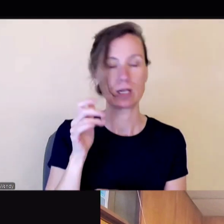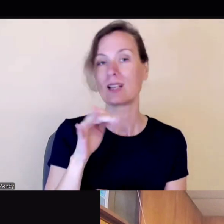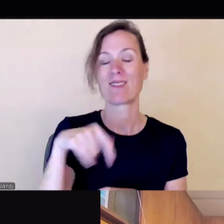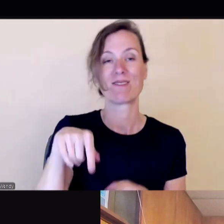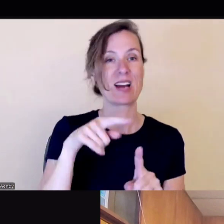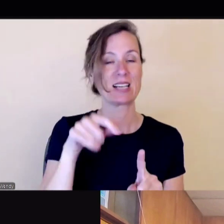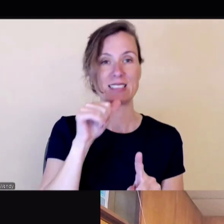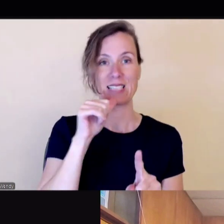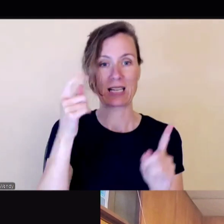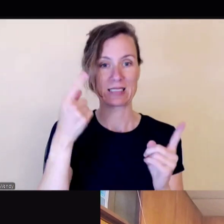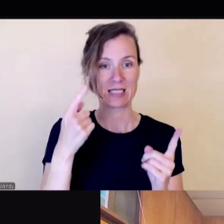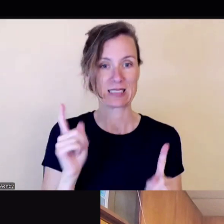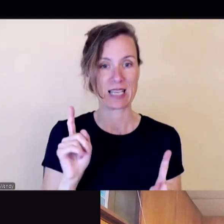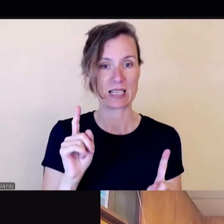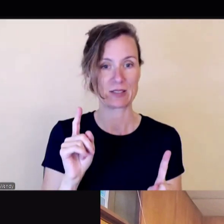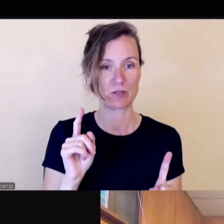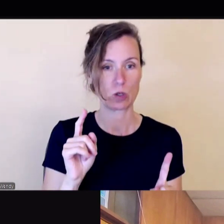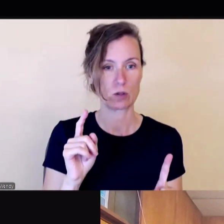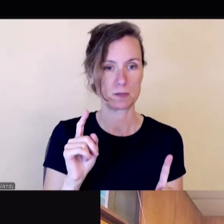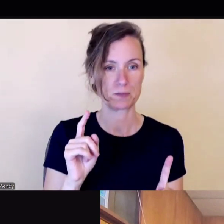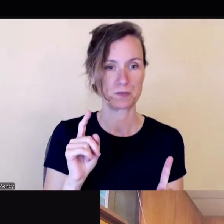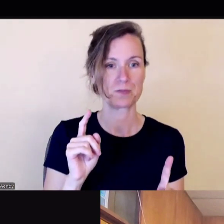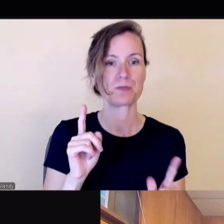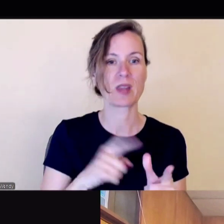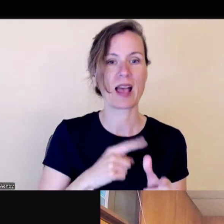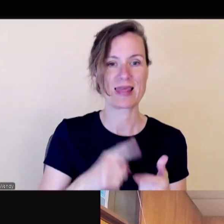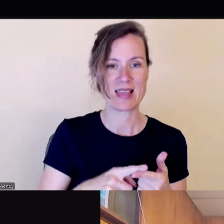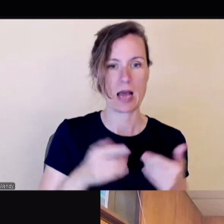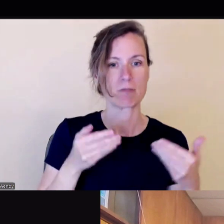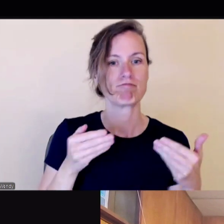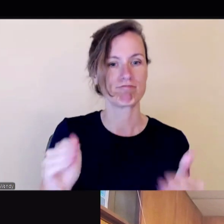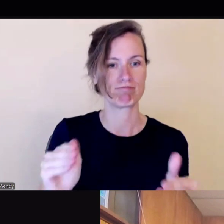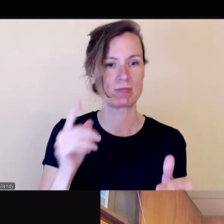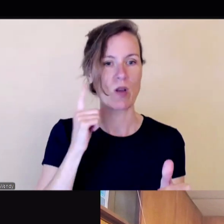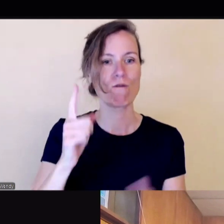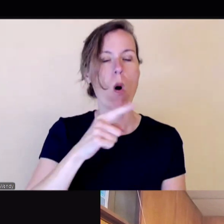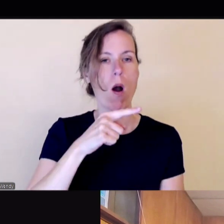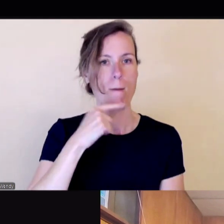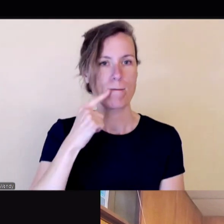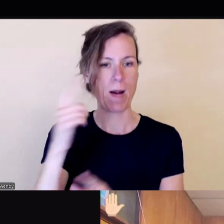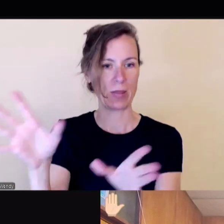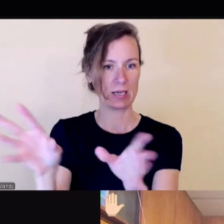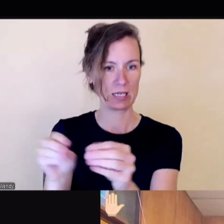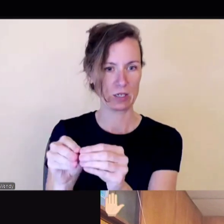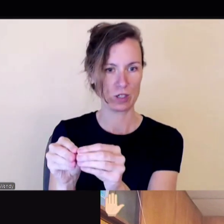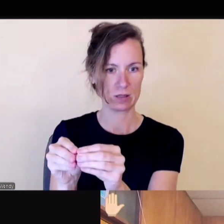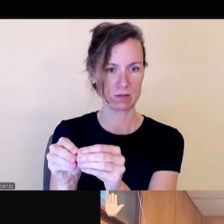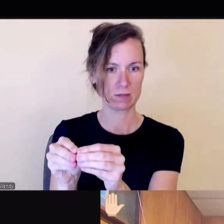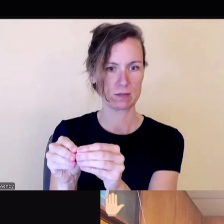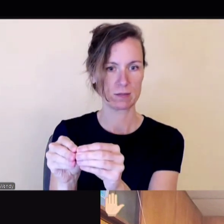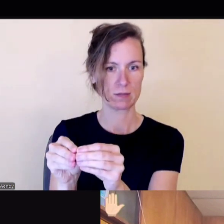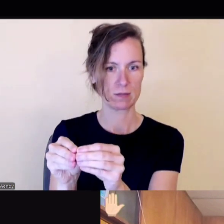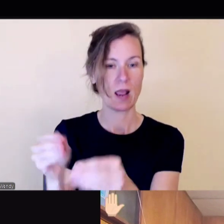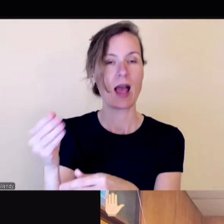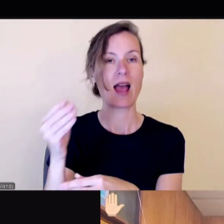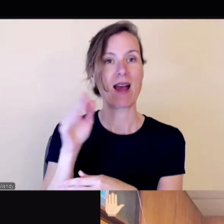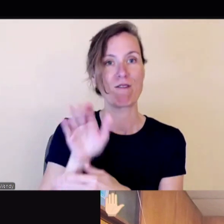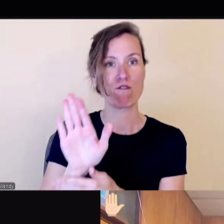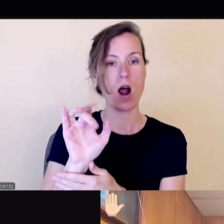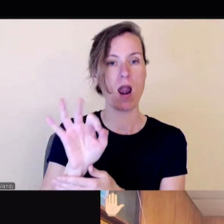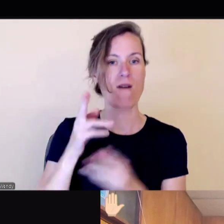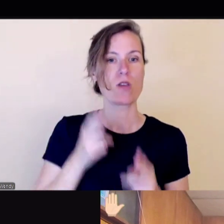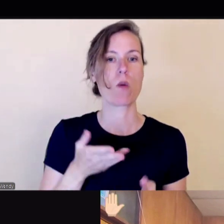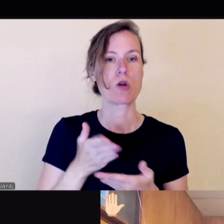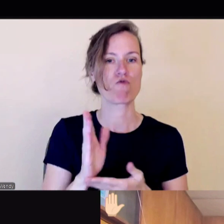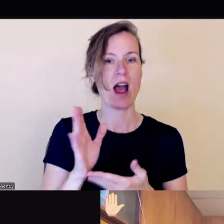of appointed commissioners. There's a 4-person hearing panel, three members and an alternate, and that will be set for public